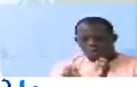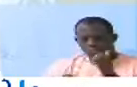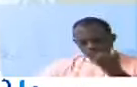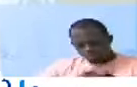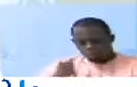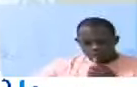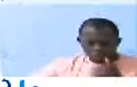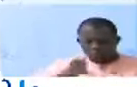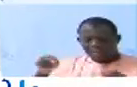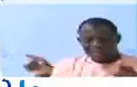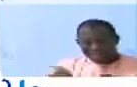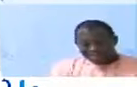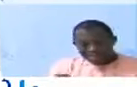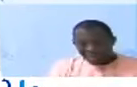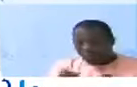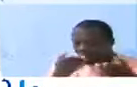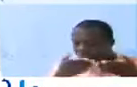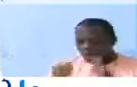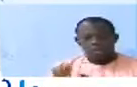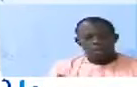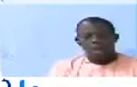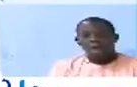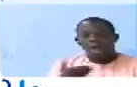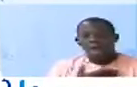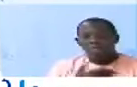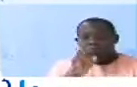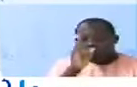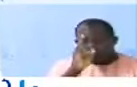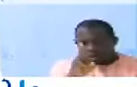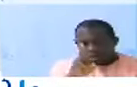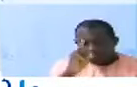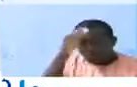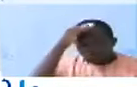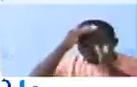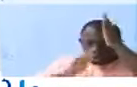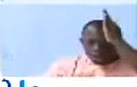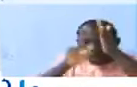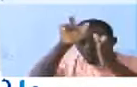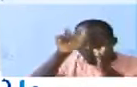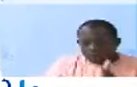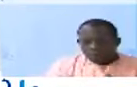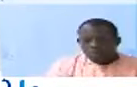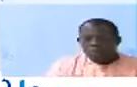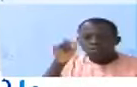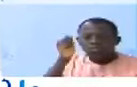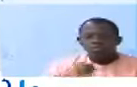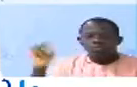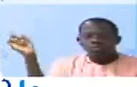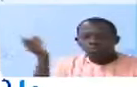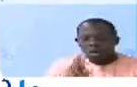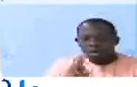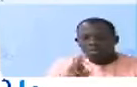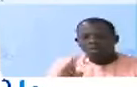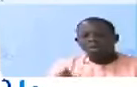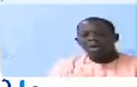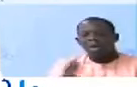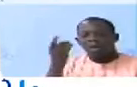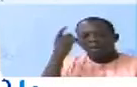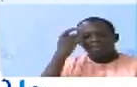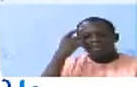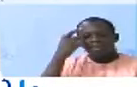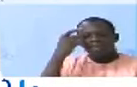fate because there was even one soldier who was beating people with